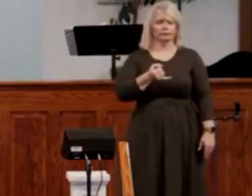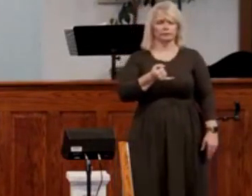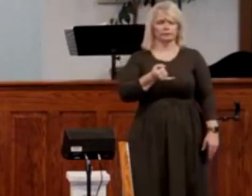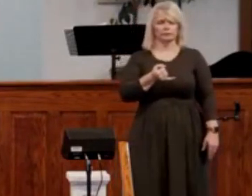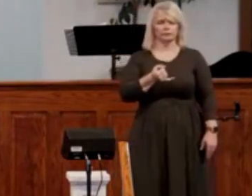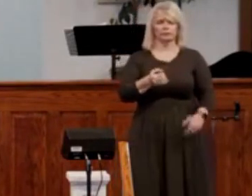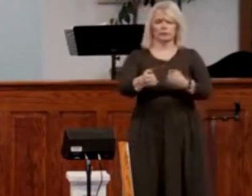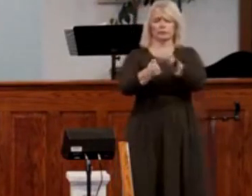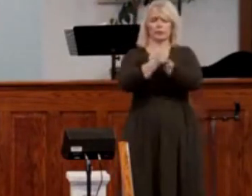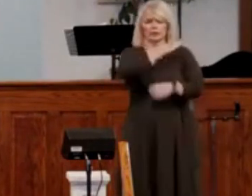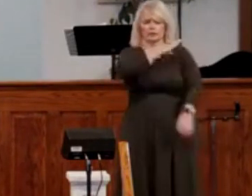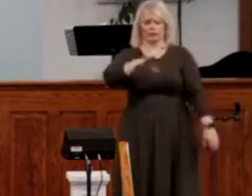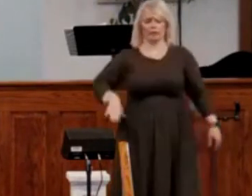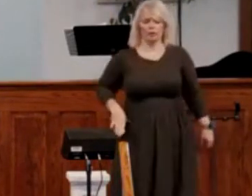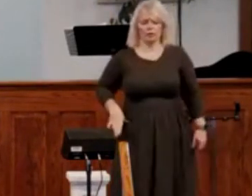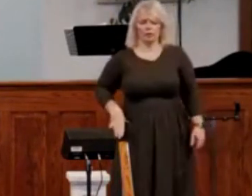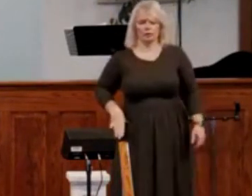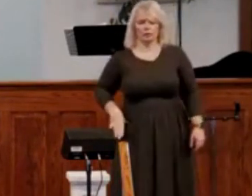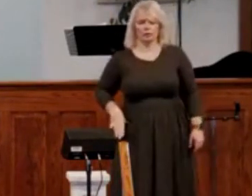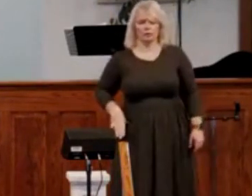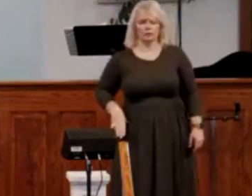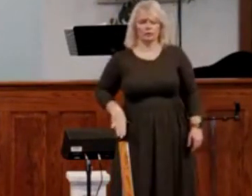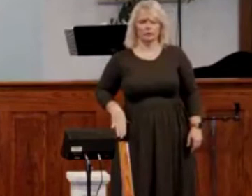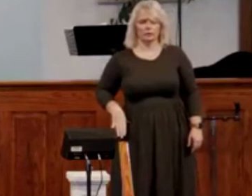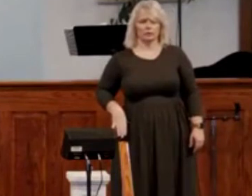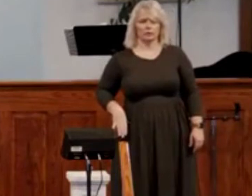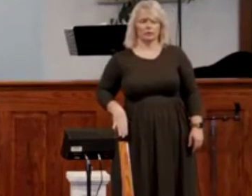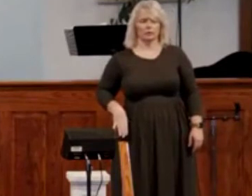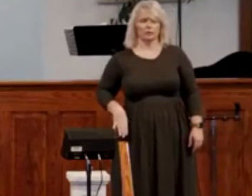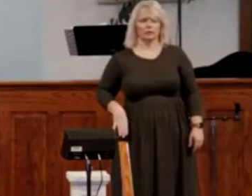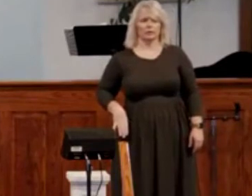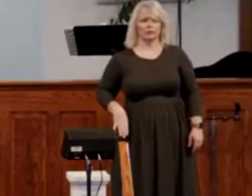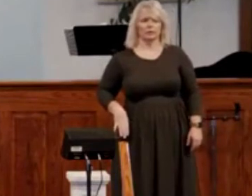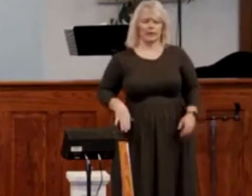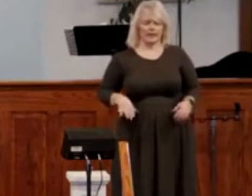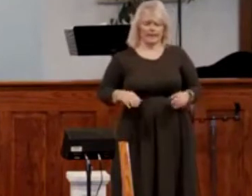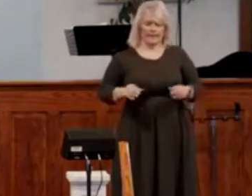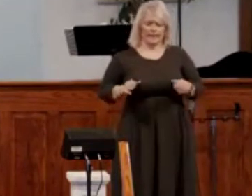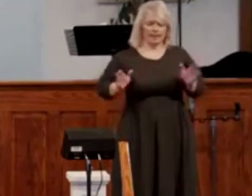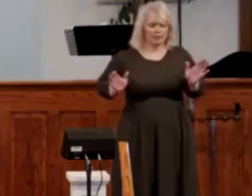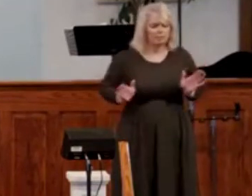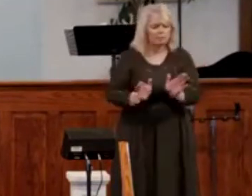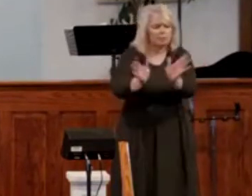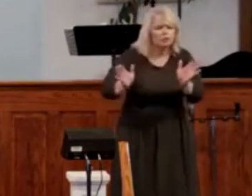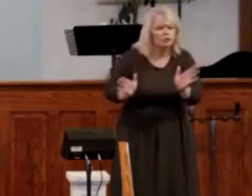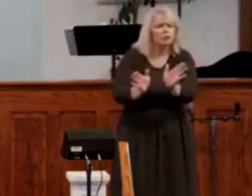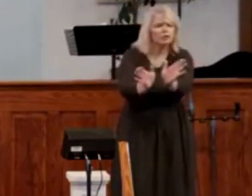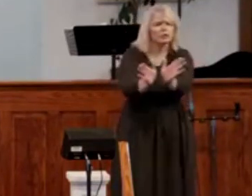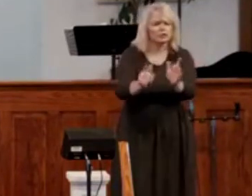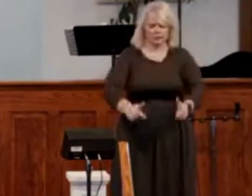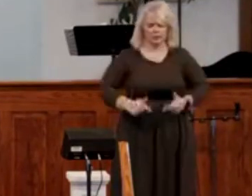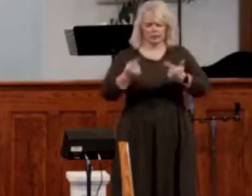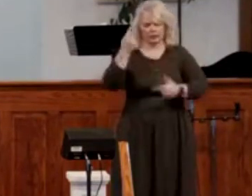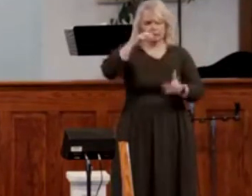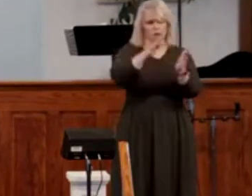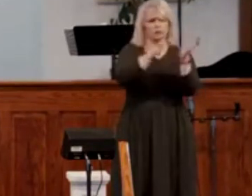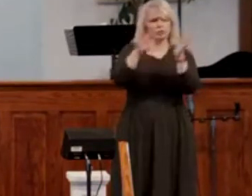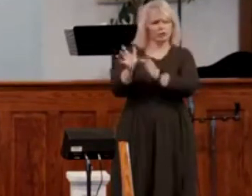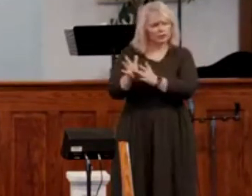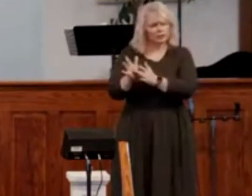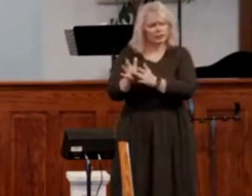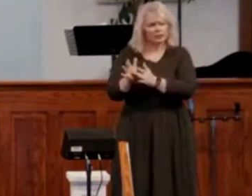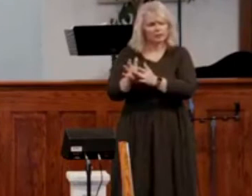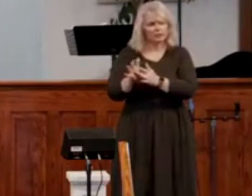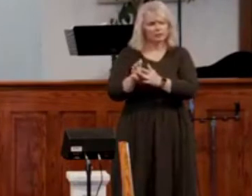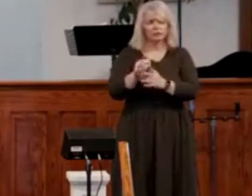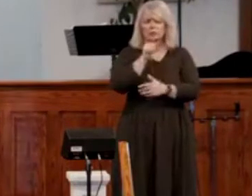The love of Christ compels us. It constrains us. It propels us forward to live for Jesus. You